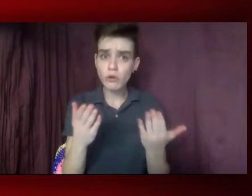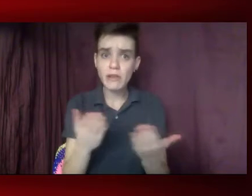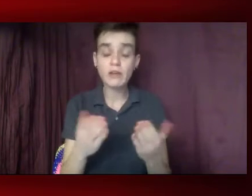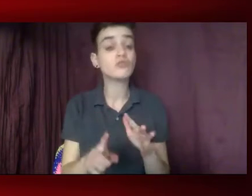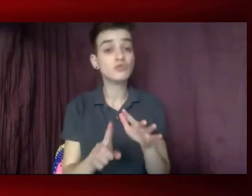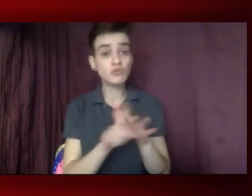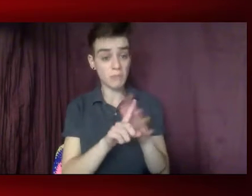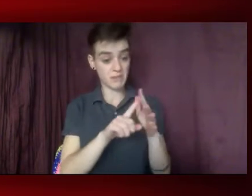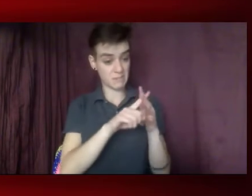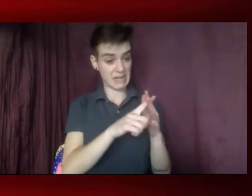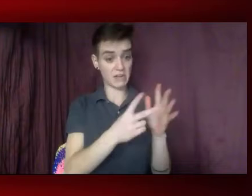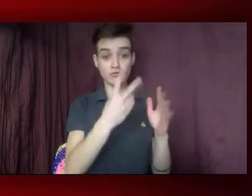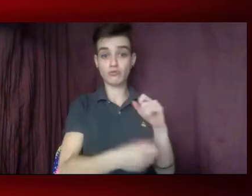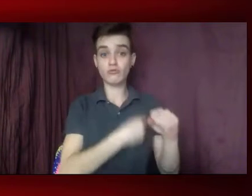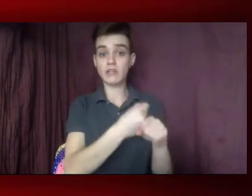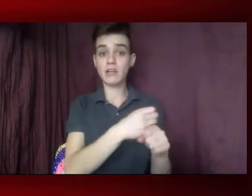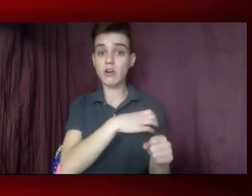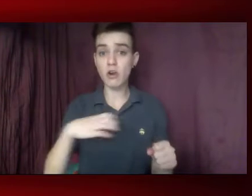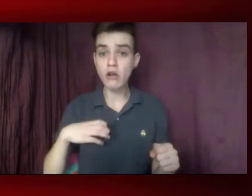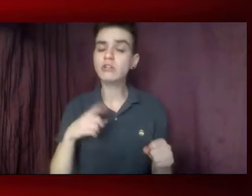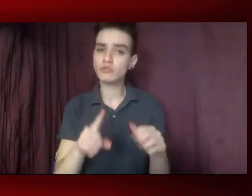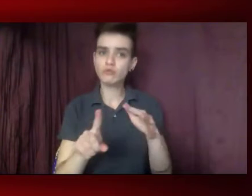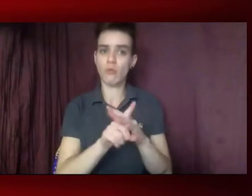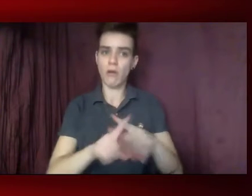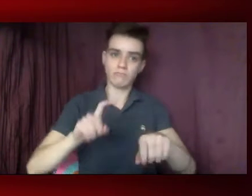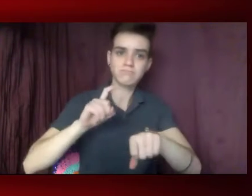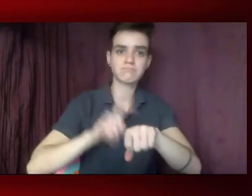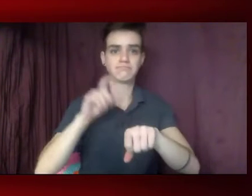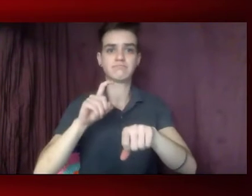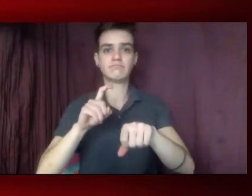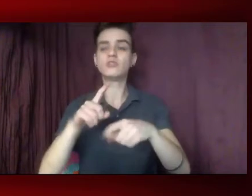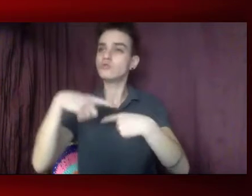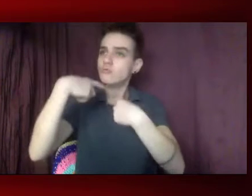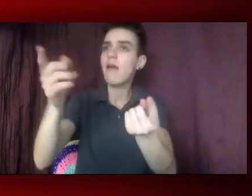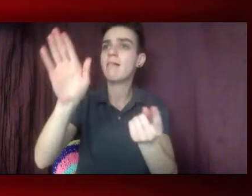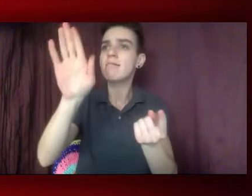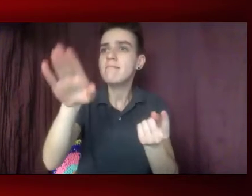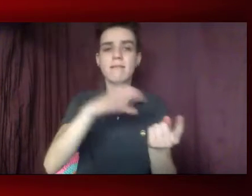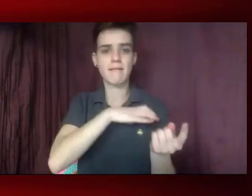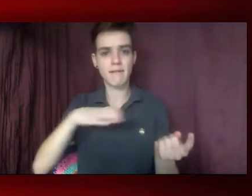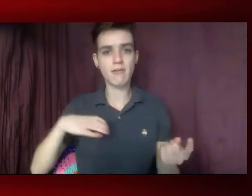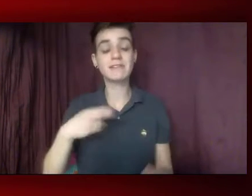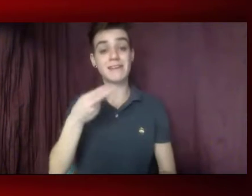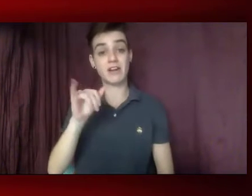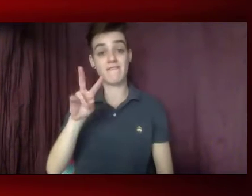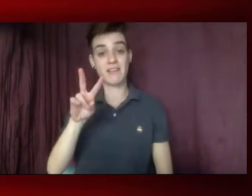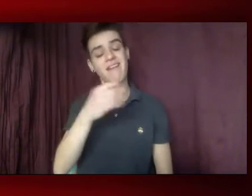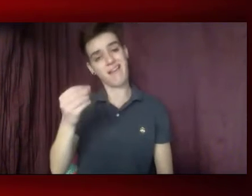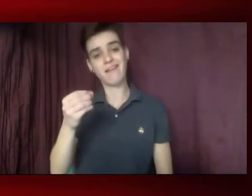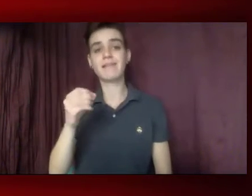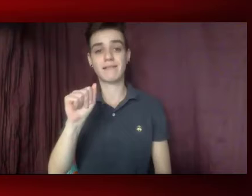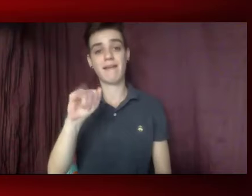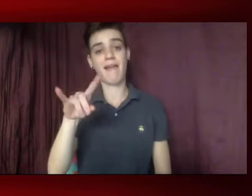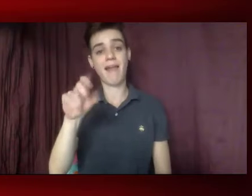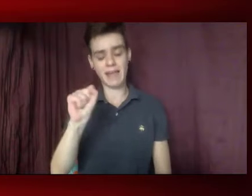Congress, showing up at the time it matters to tell Congress that HIV and AIDS has to be